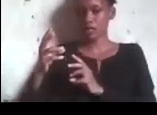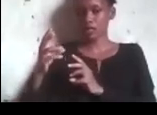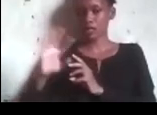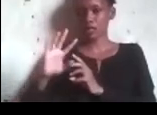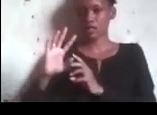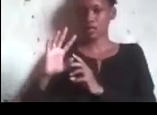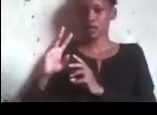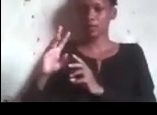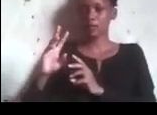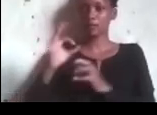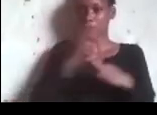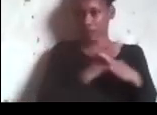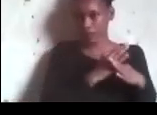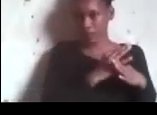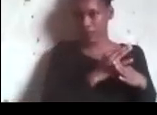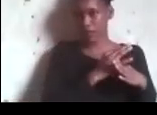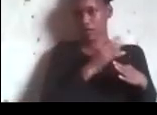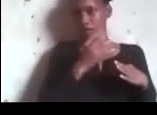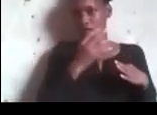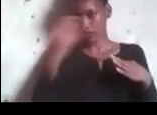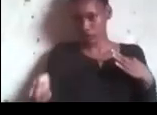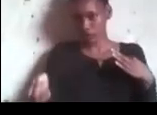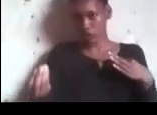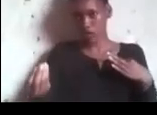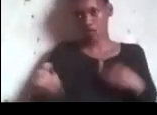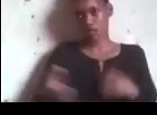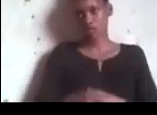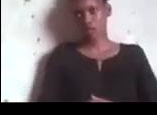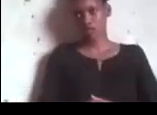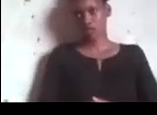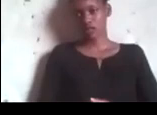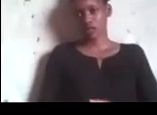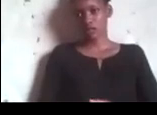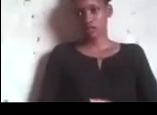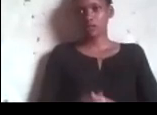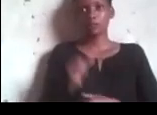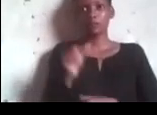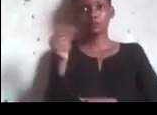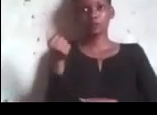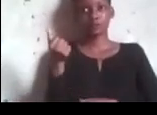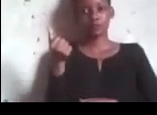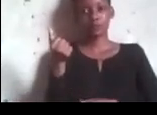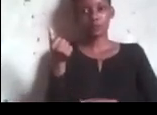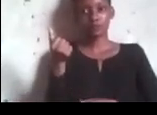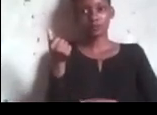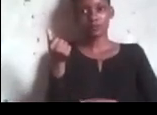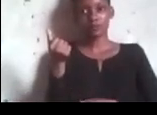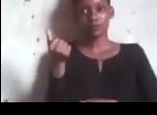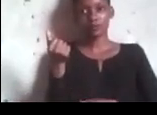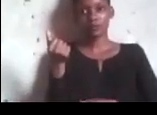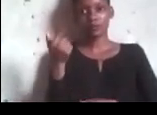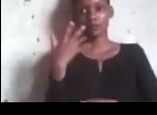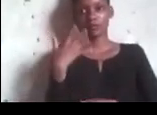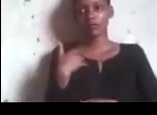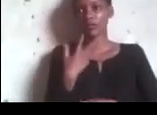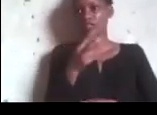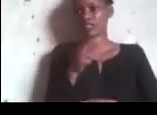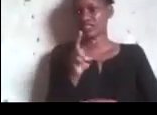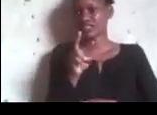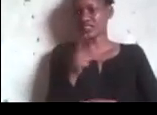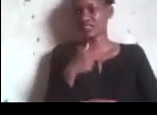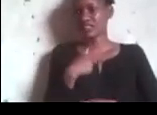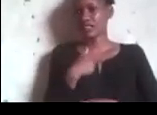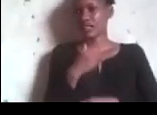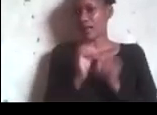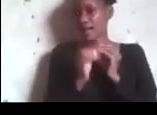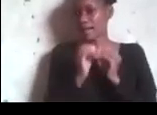the father and the child. Another thing that the bill seeks to do, the amendment seeks to do,